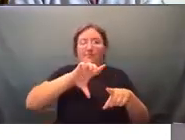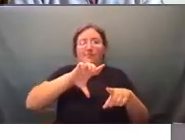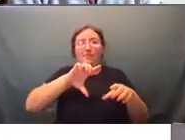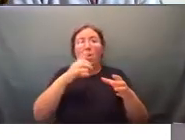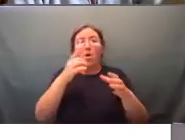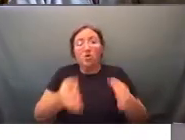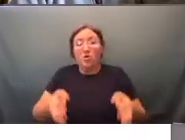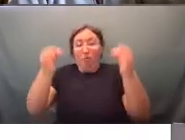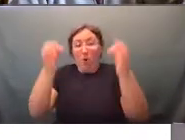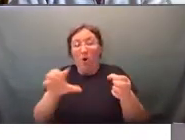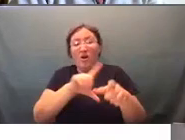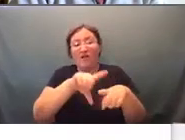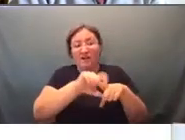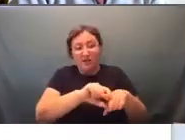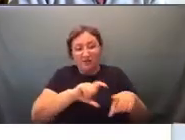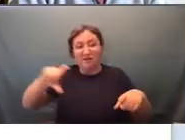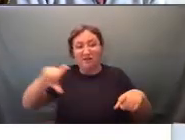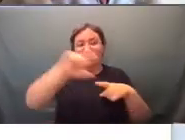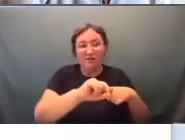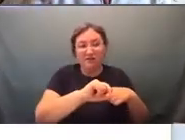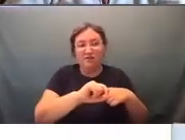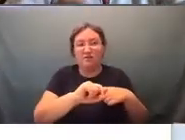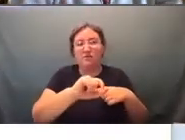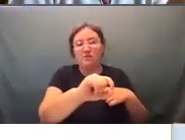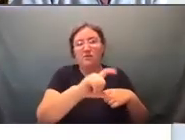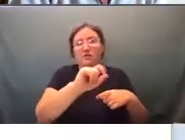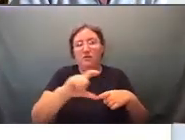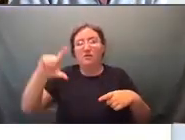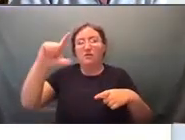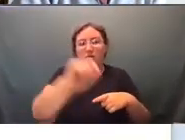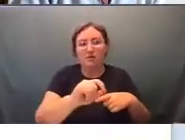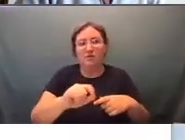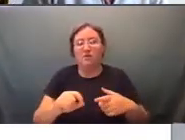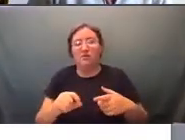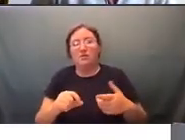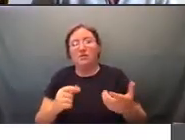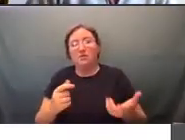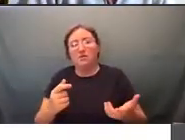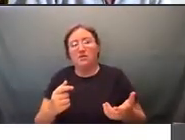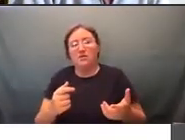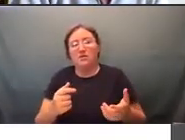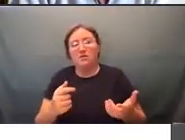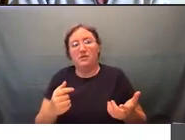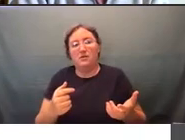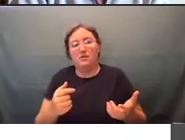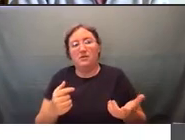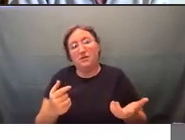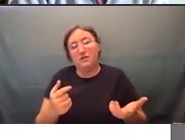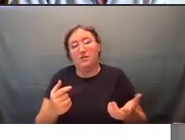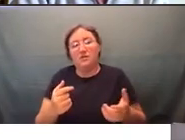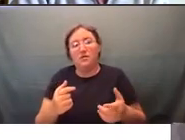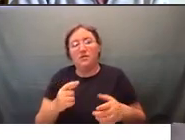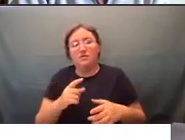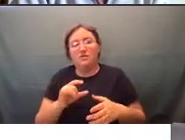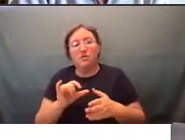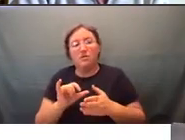a pole and clip it back on. All of a sudden, you're only working with one hand. Definitely a safety